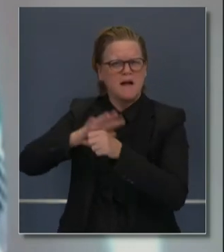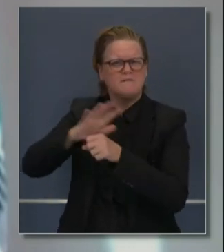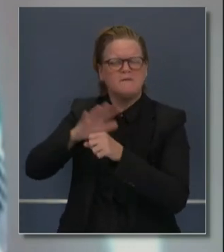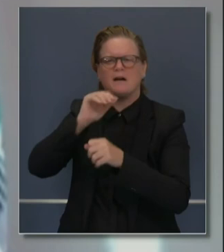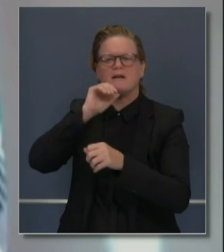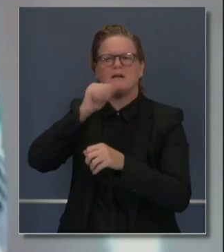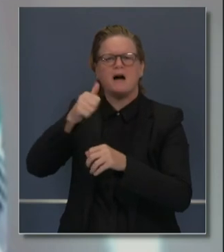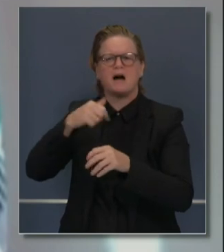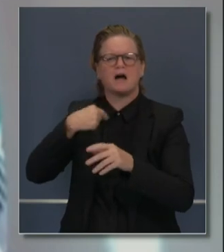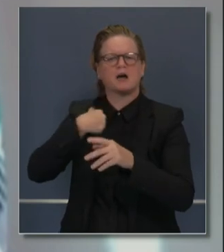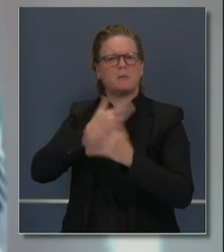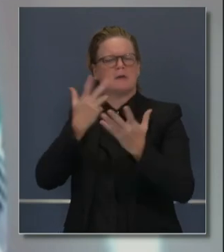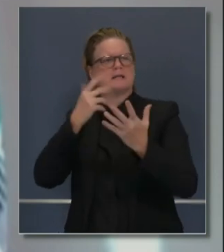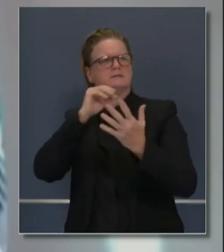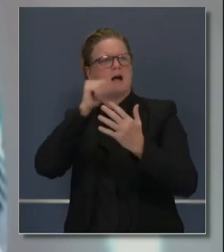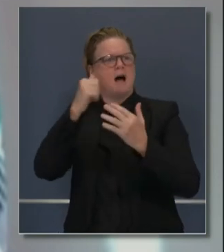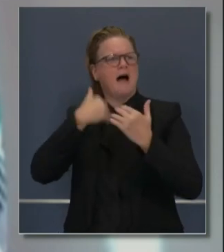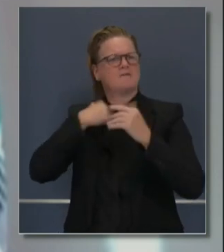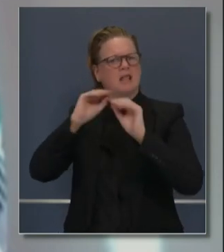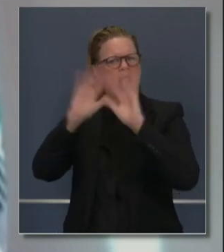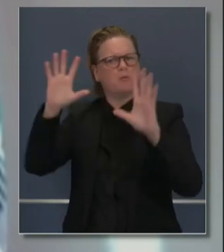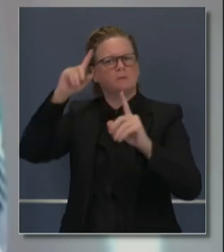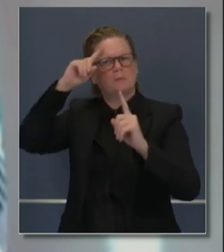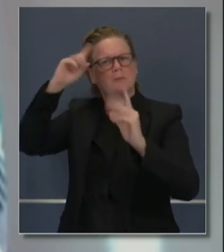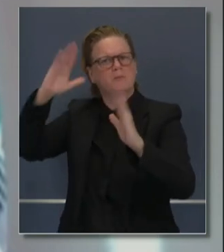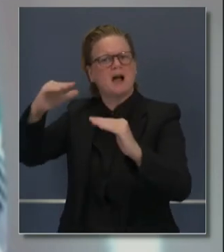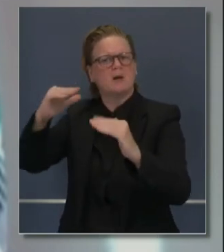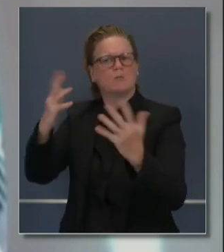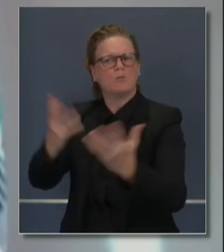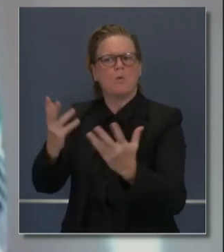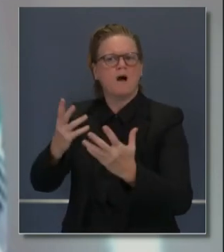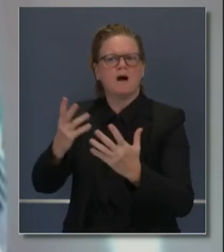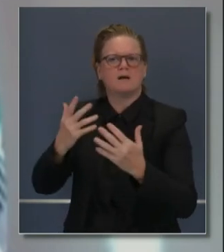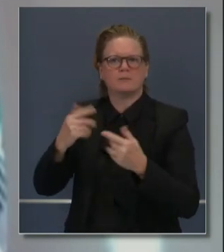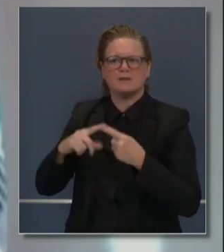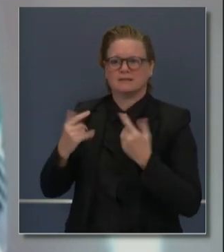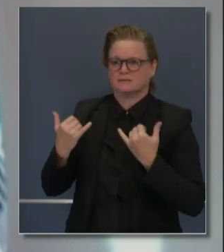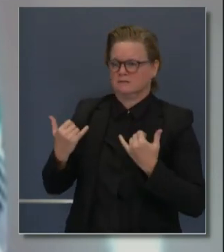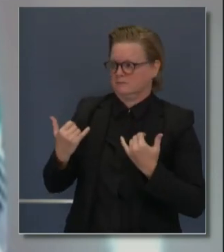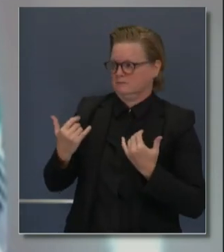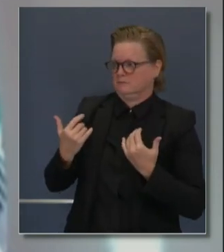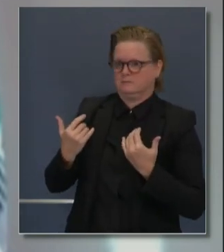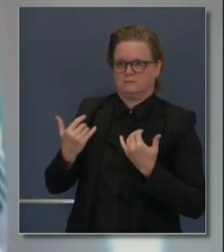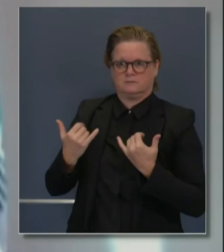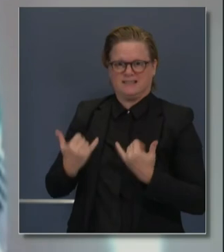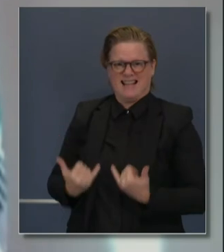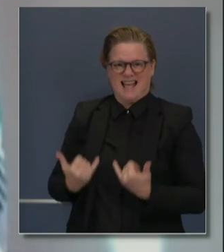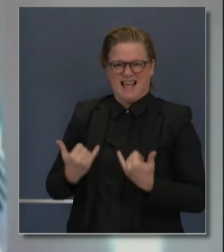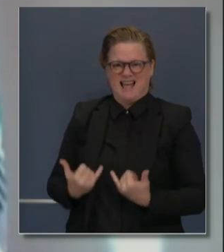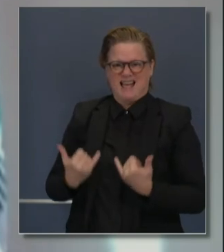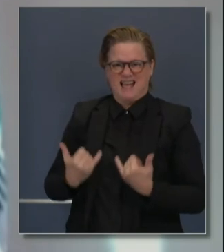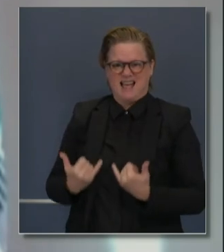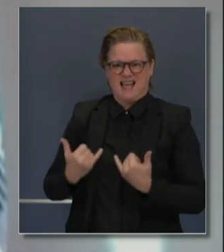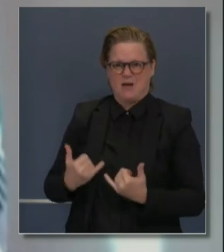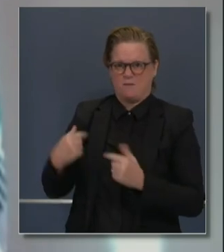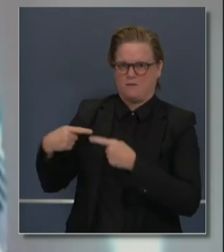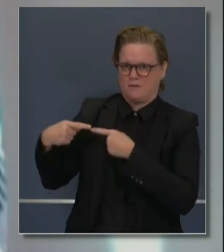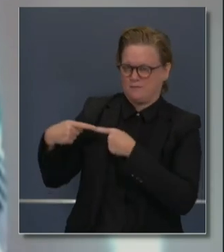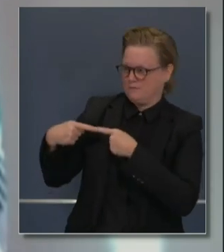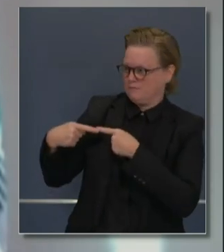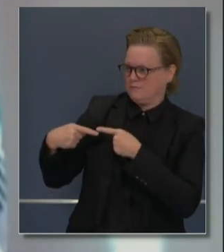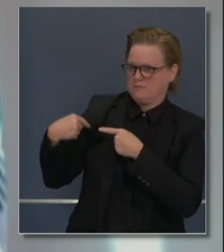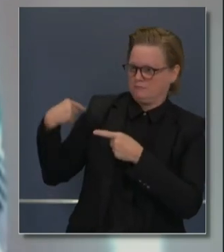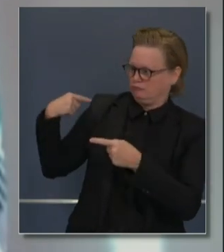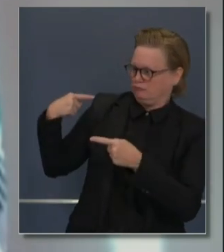action things immediately to make sure we were prepared. Today, in a more balanced way, we're having those conversations,